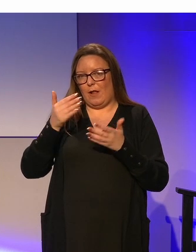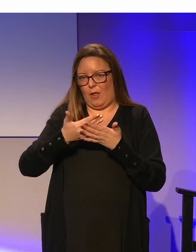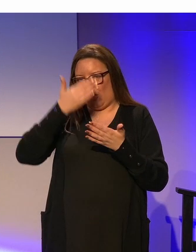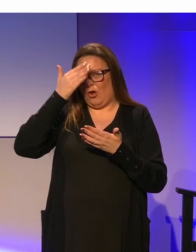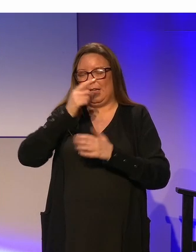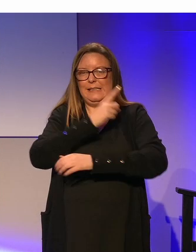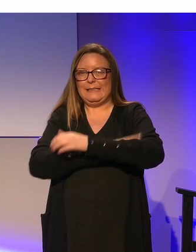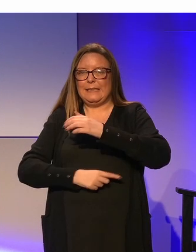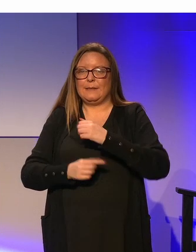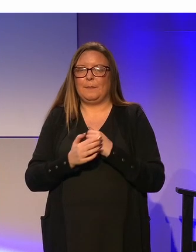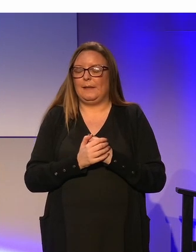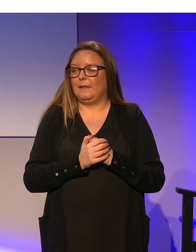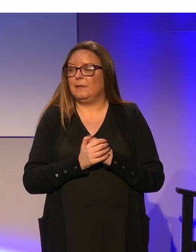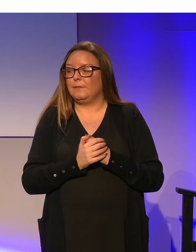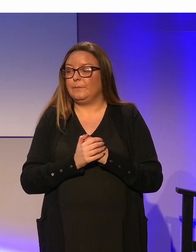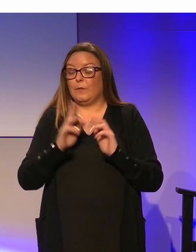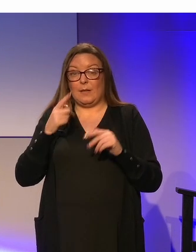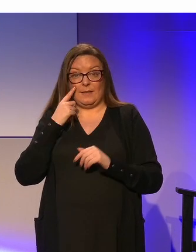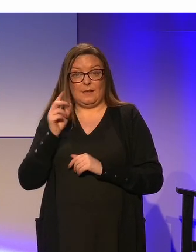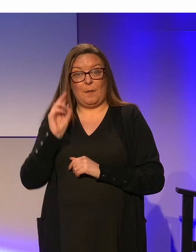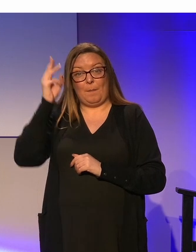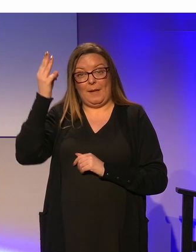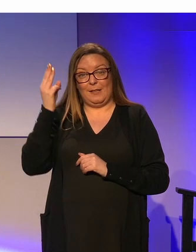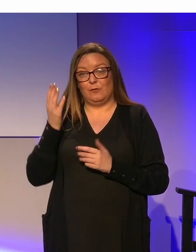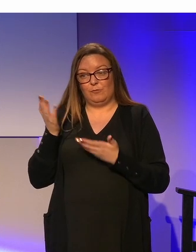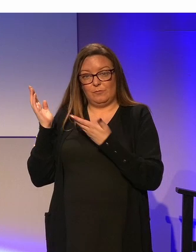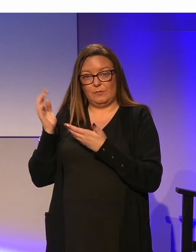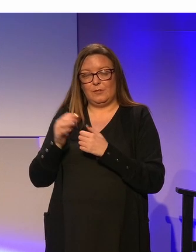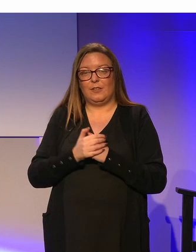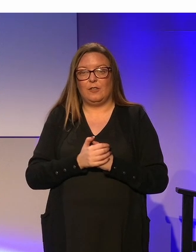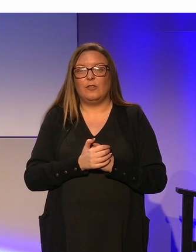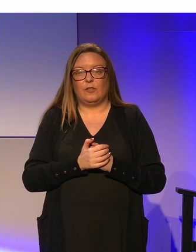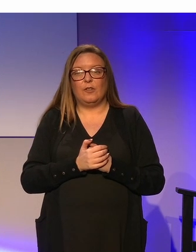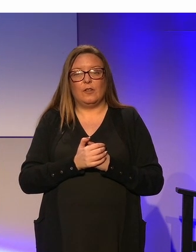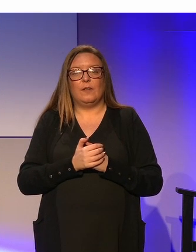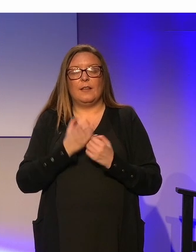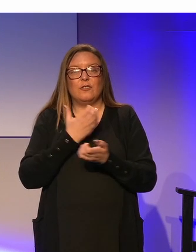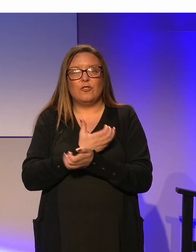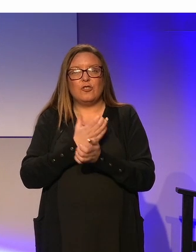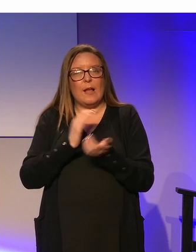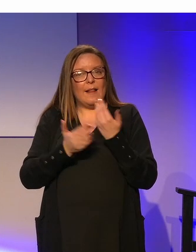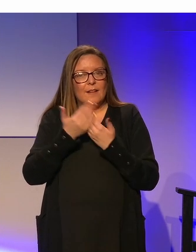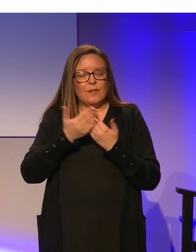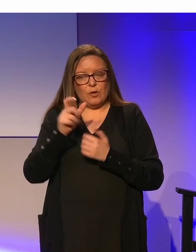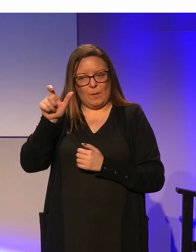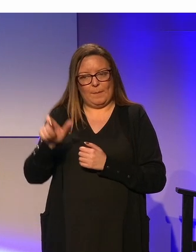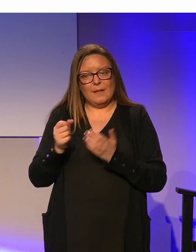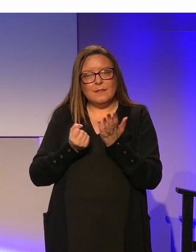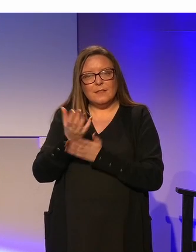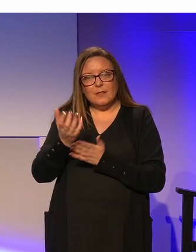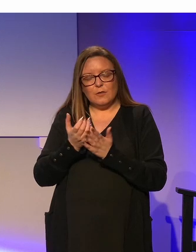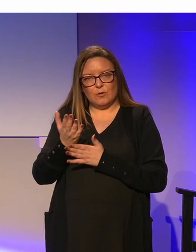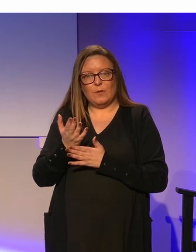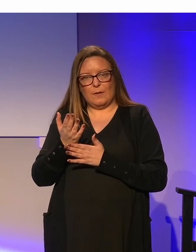disability. So as you can see from the excerpt there on the slide, this child, a young person, described how they have less